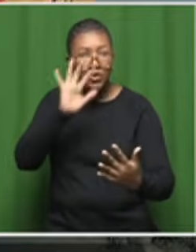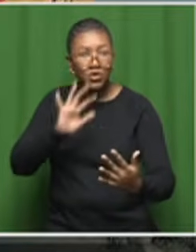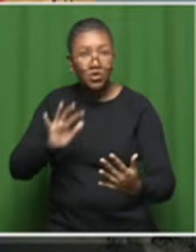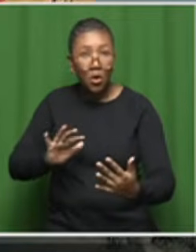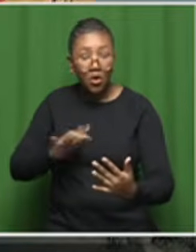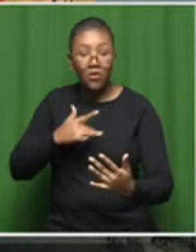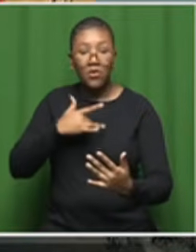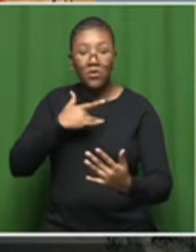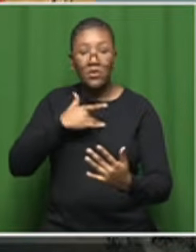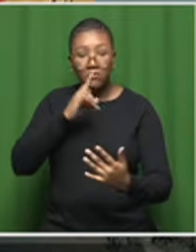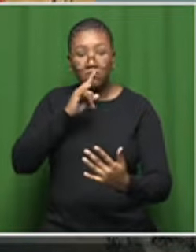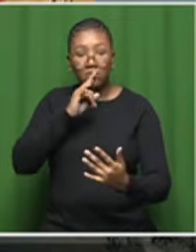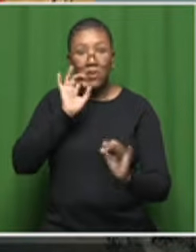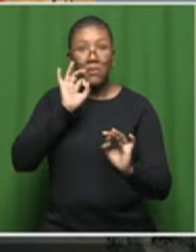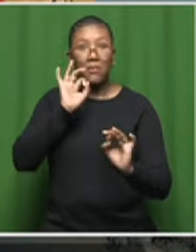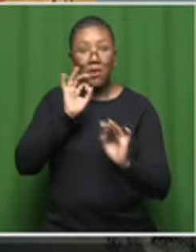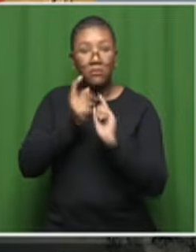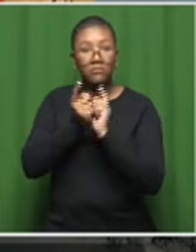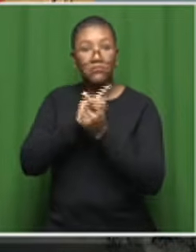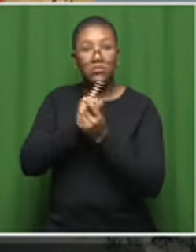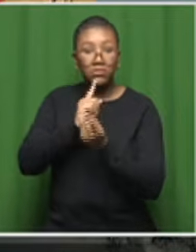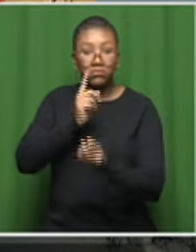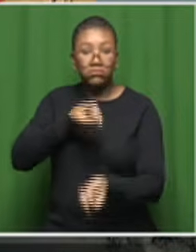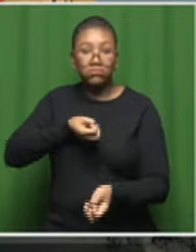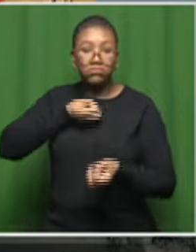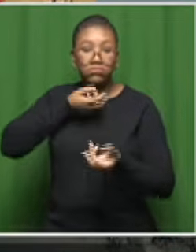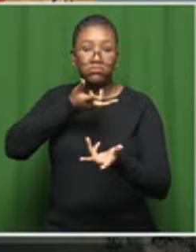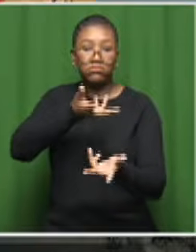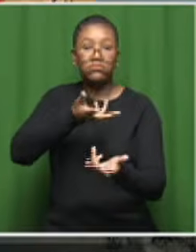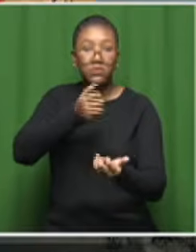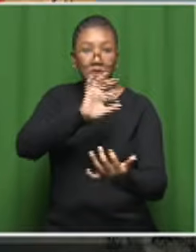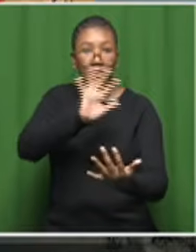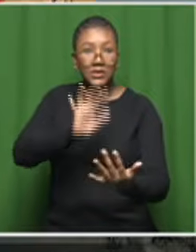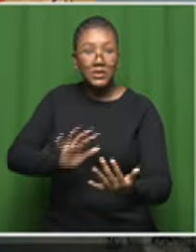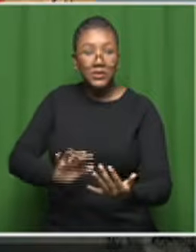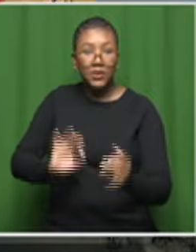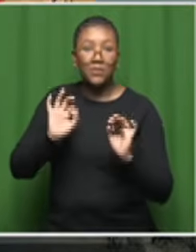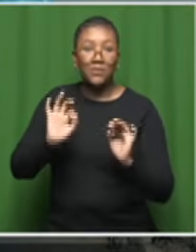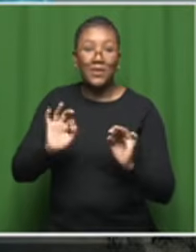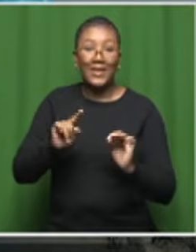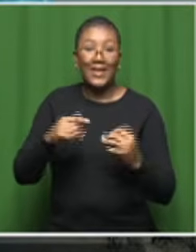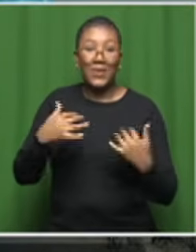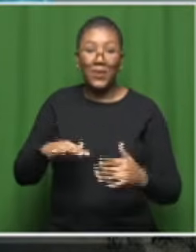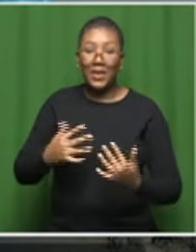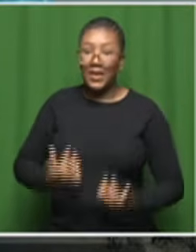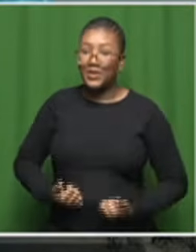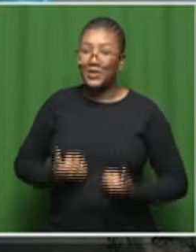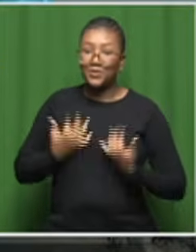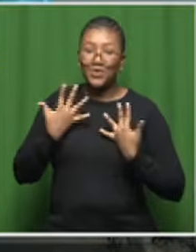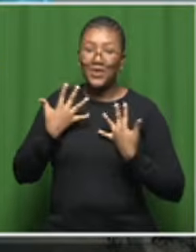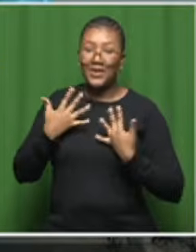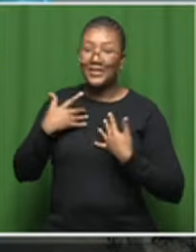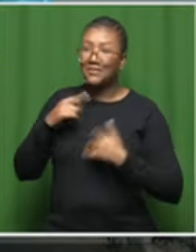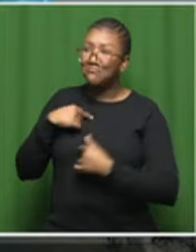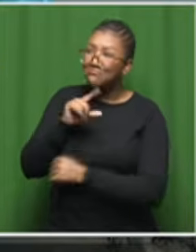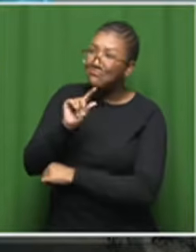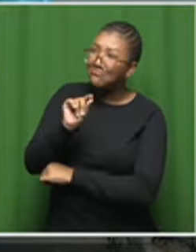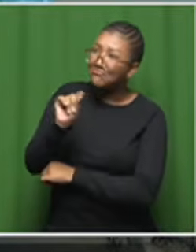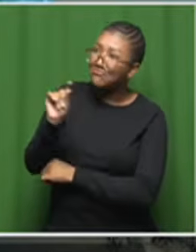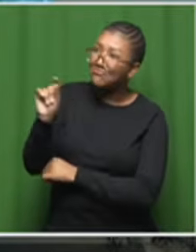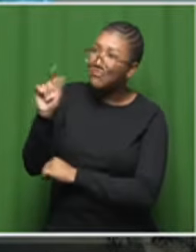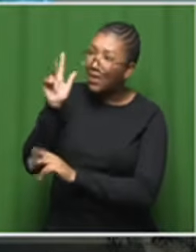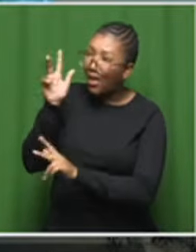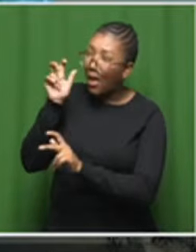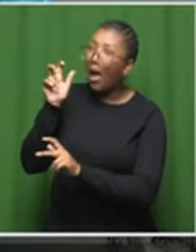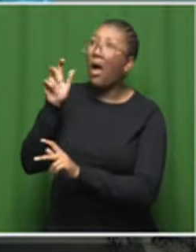to tell, bring to life from the past. So honestly, the inspirations are everywhere, every day, everywhere I go.